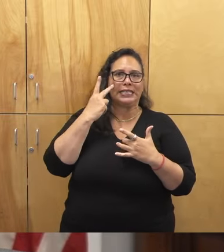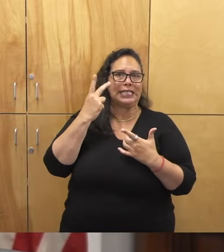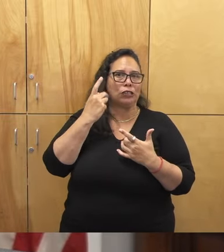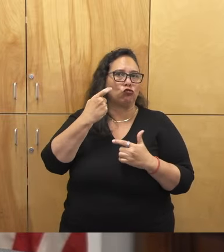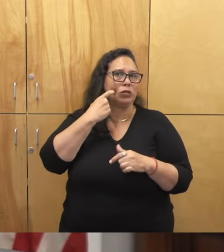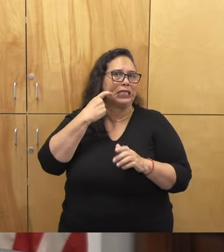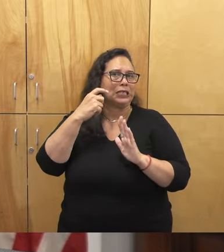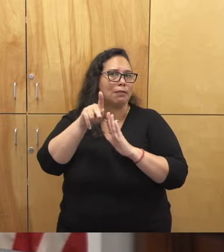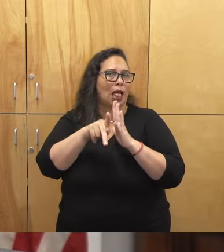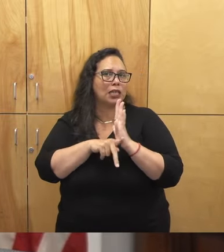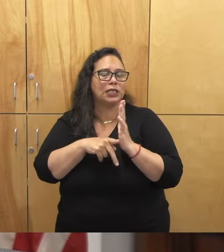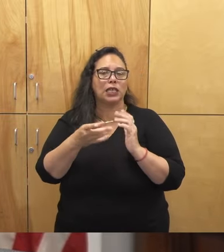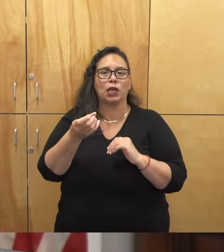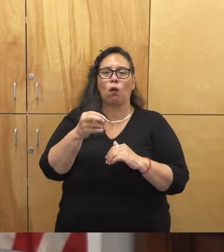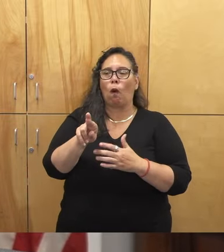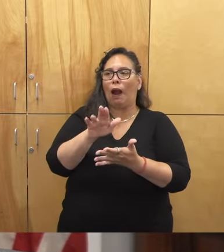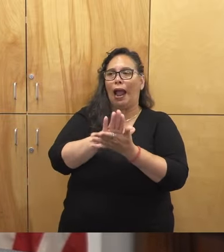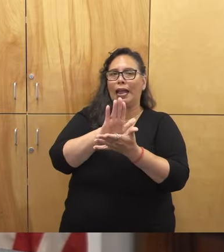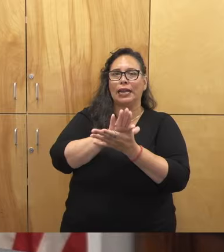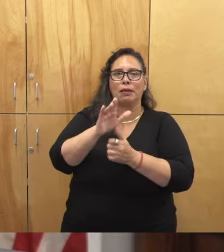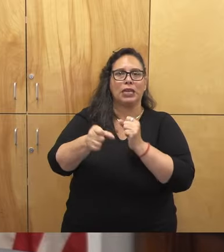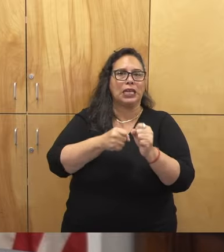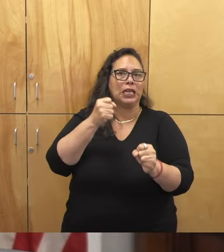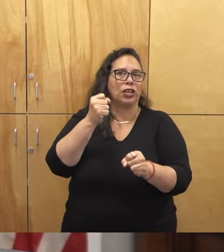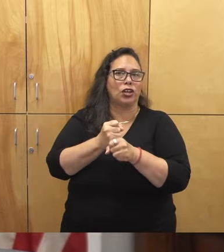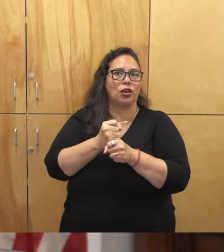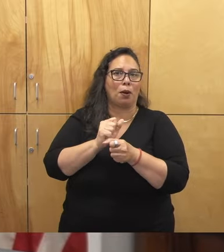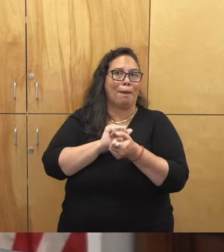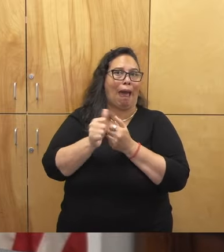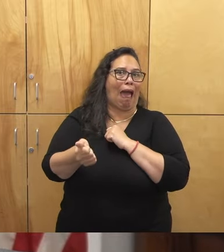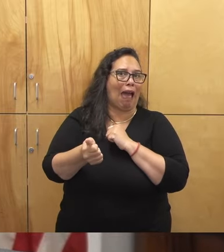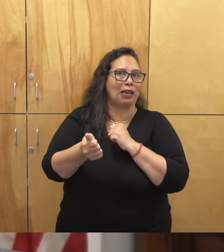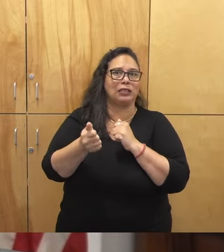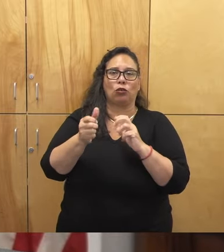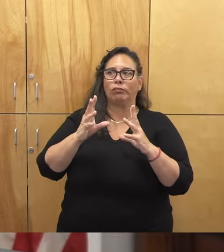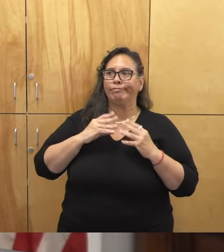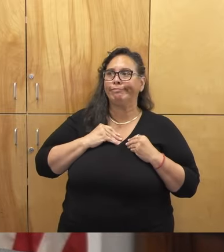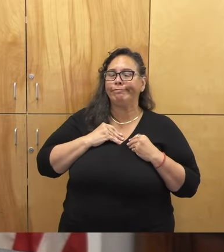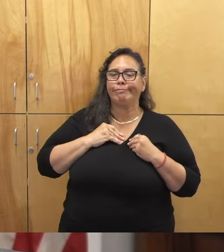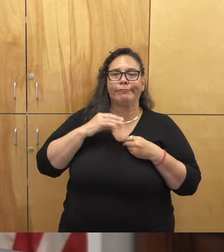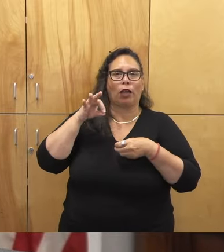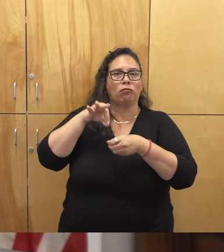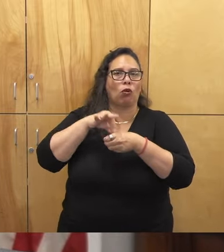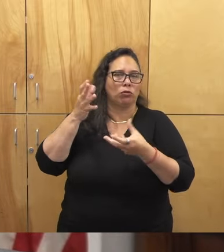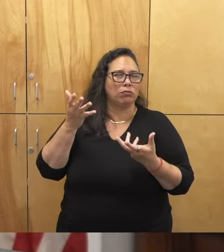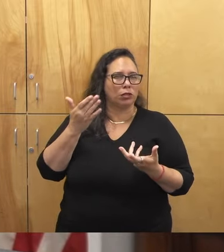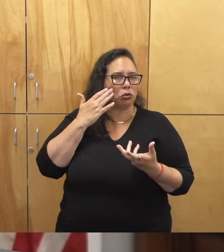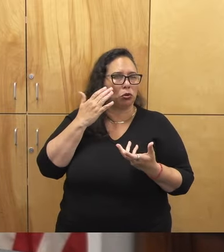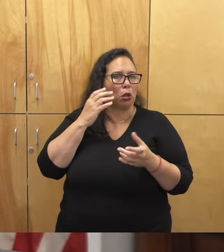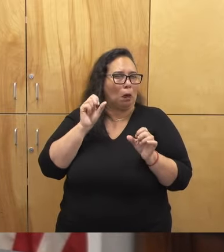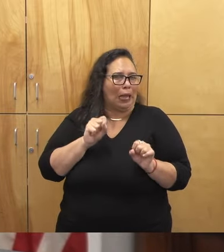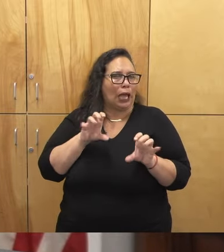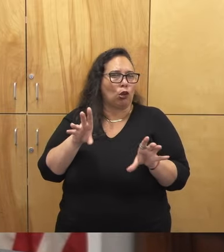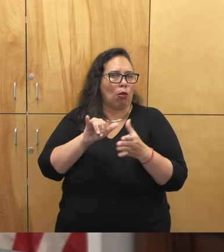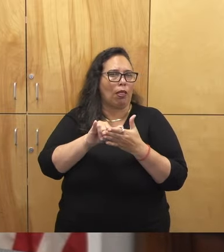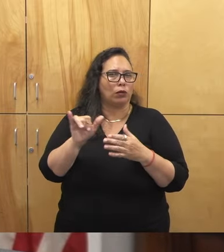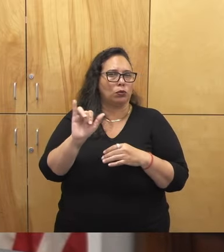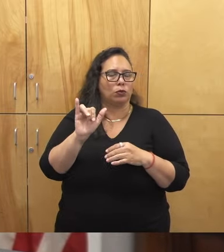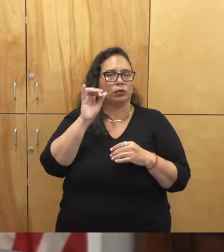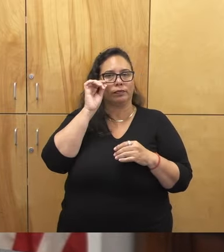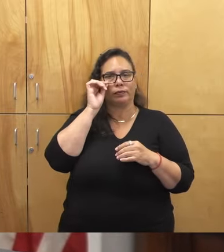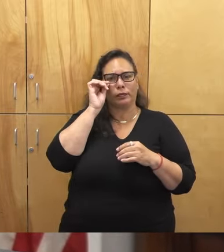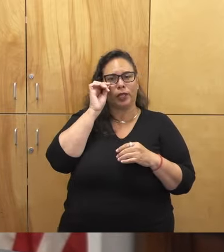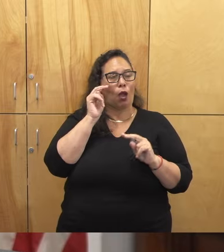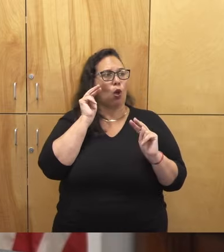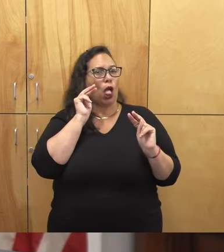recent policies or for this academic year that were passed or adopted, that we could do that as well. We'll look